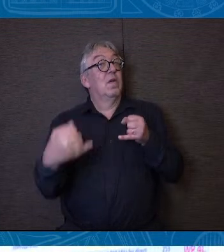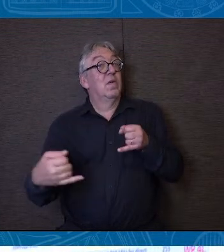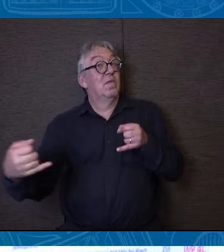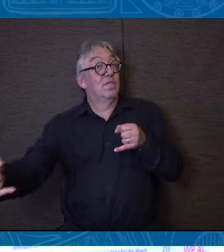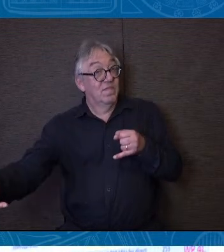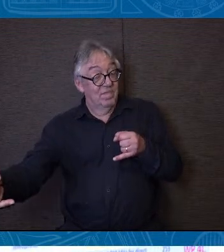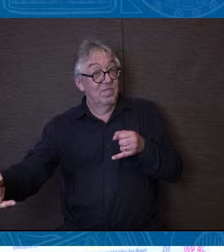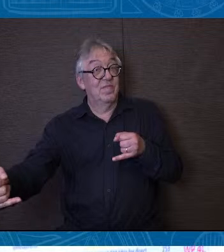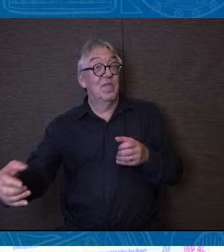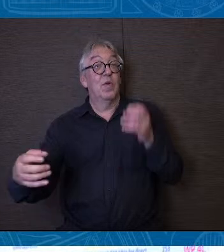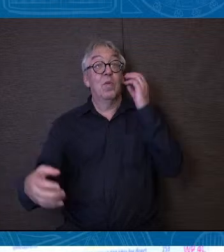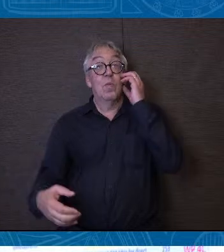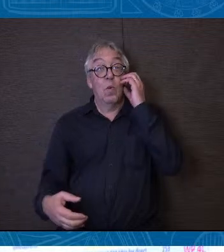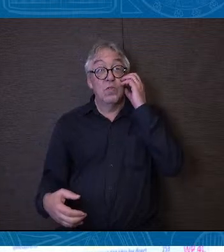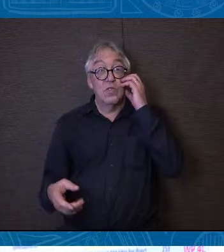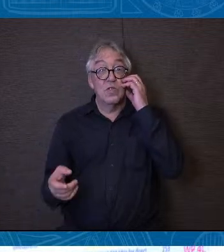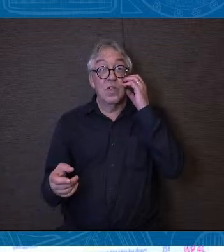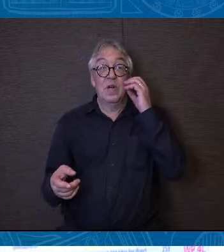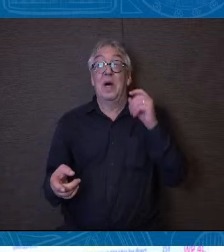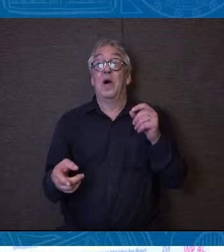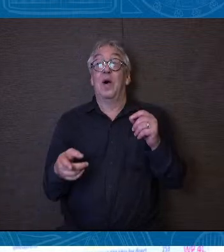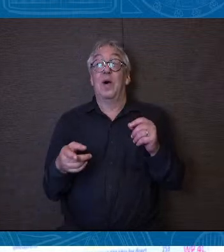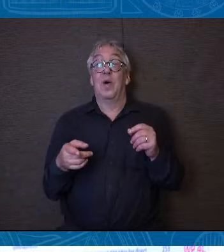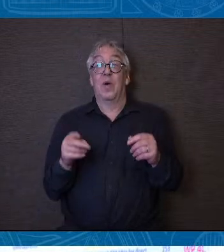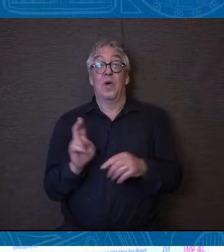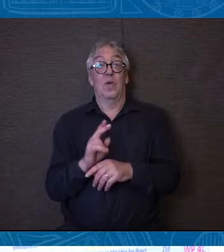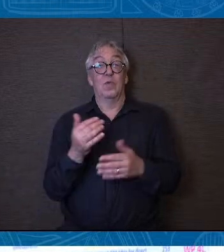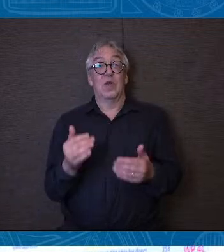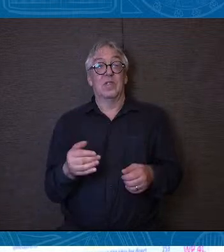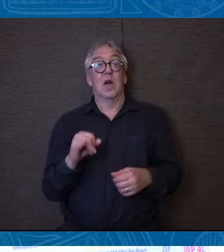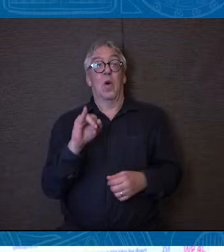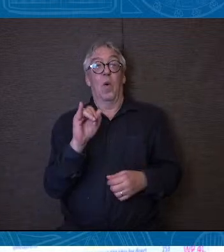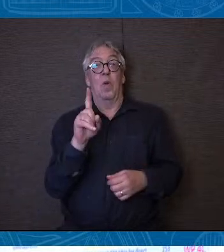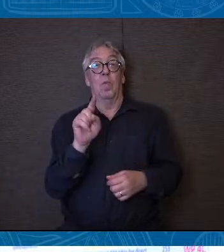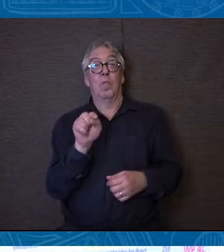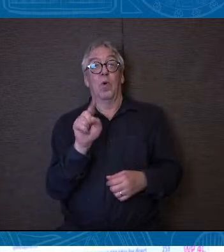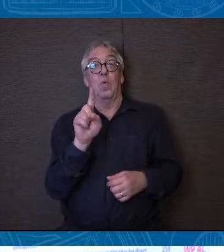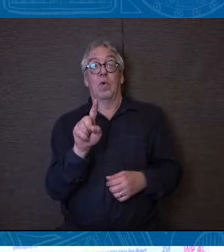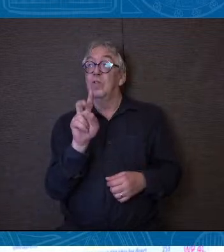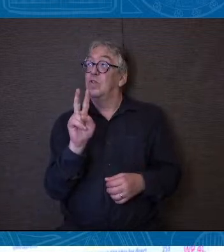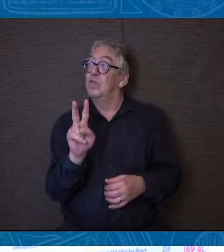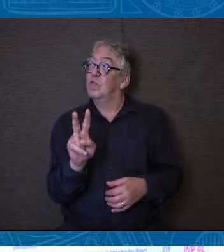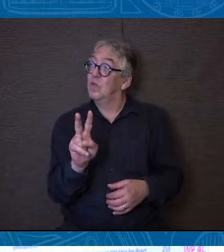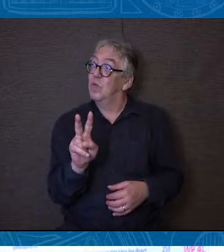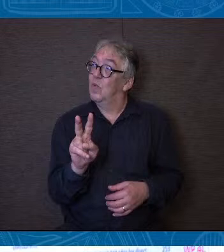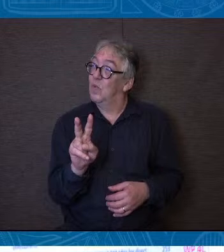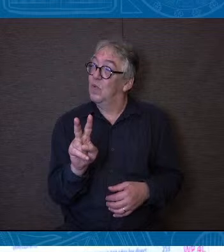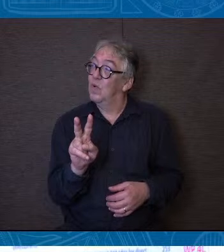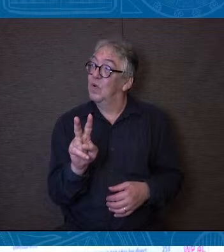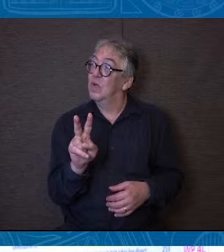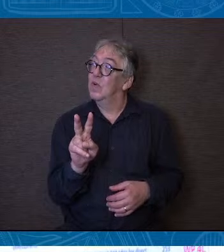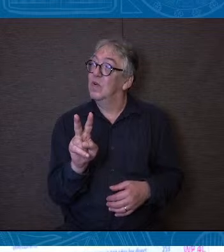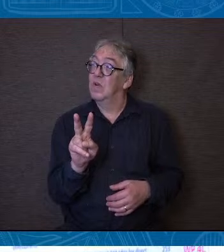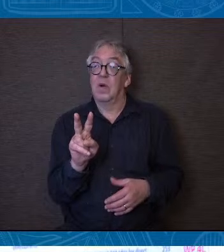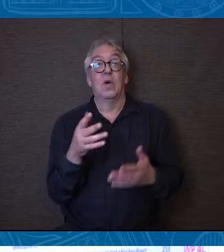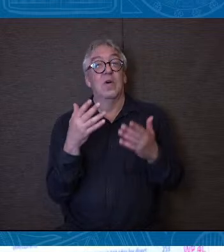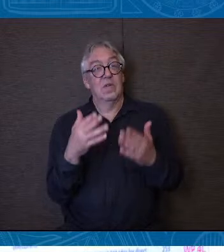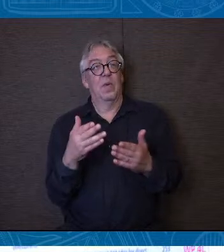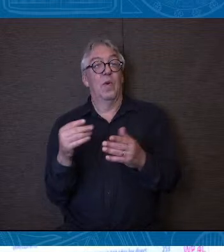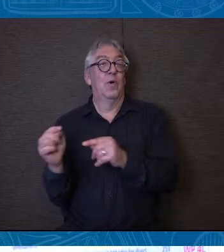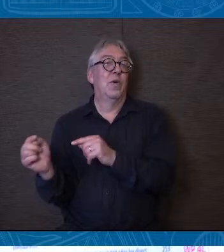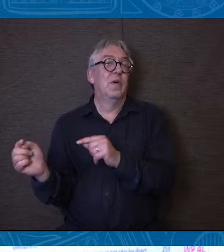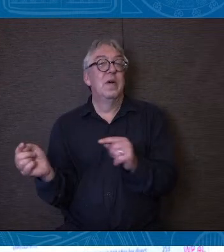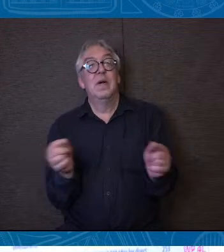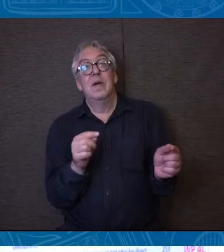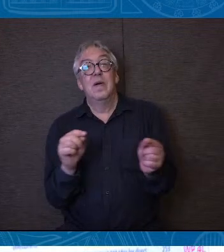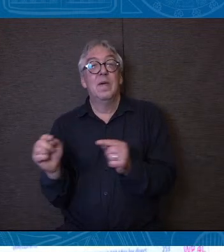And also under 1.12, the IoTs through NGSOs, they are also being discussed